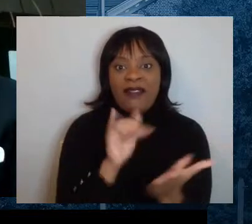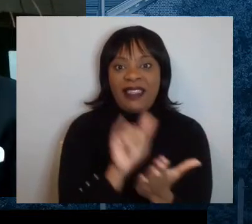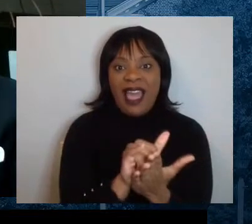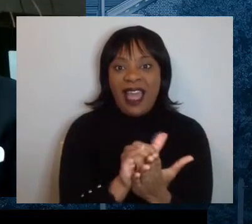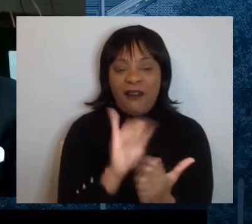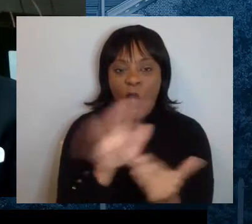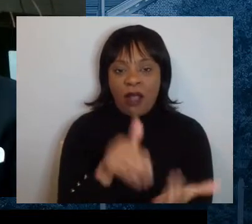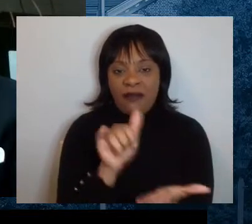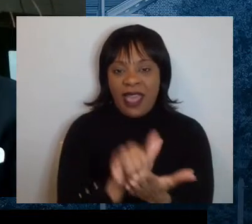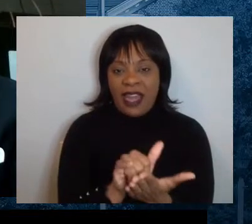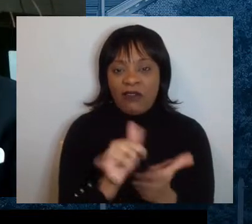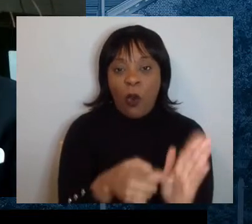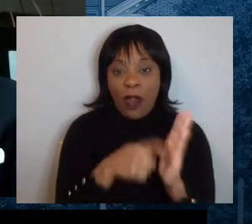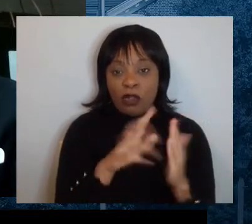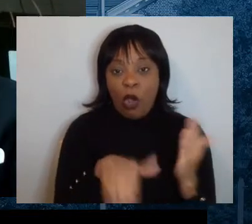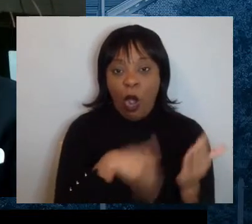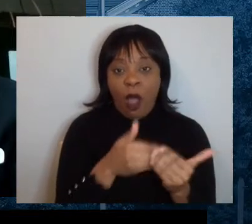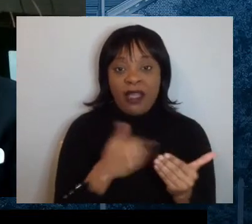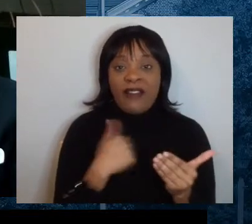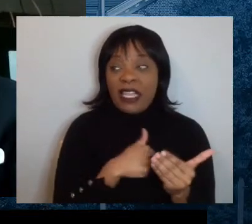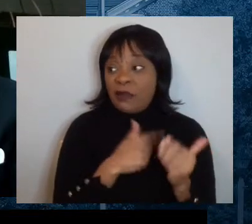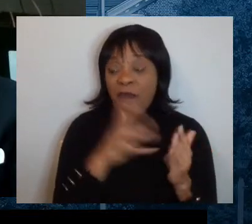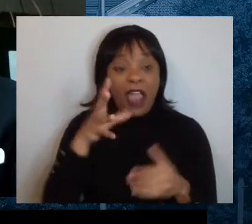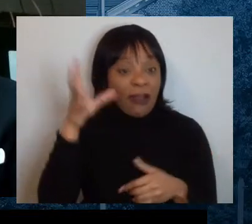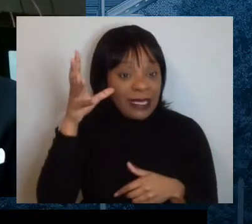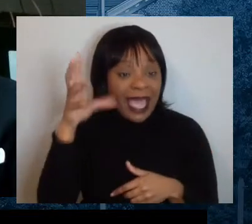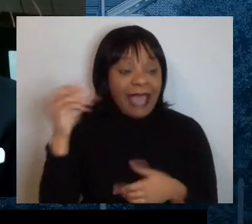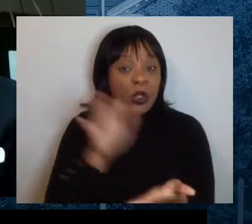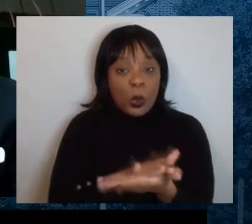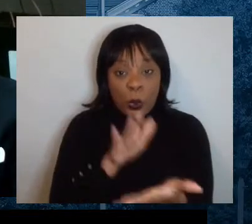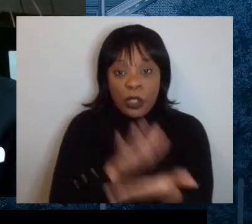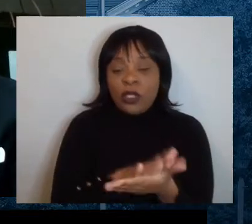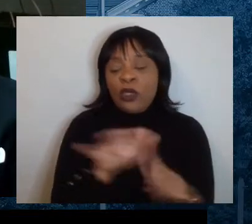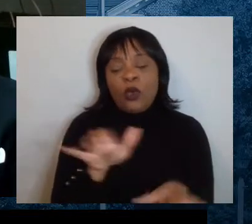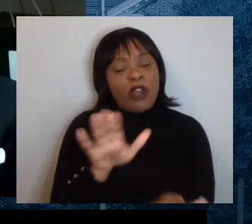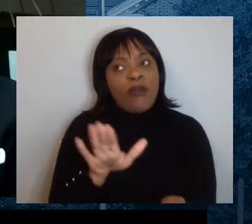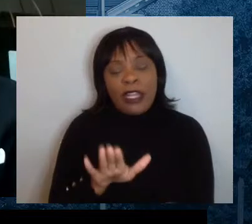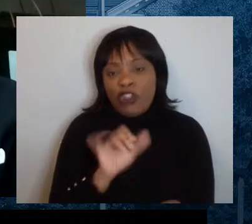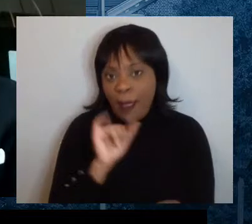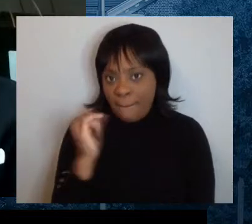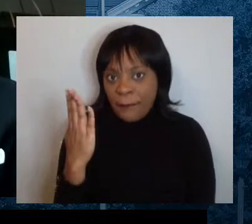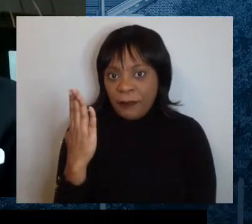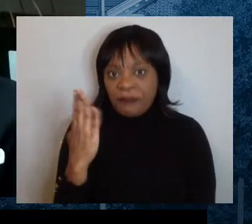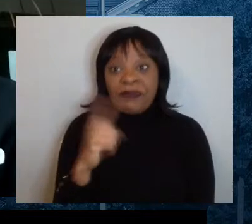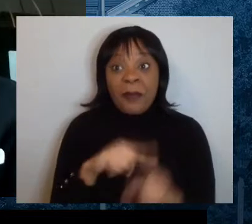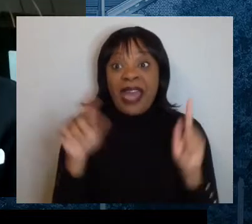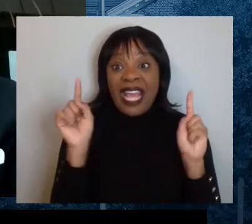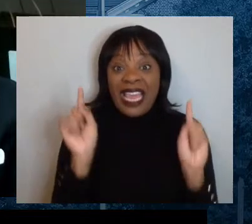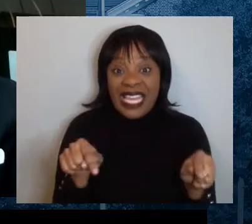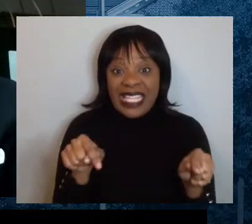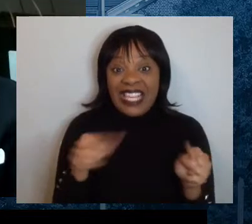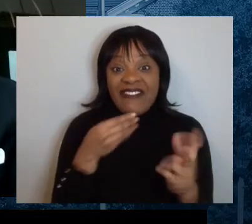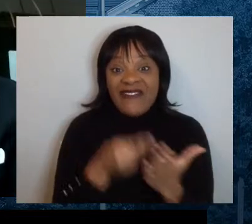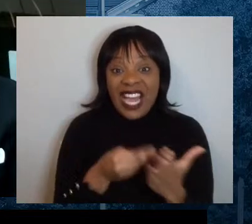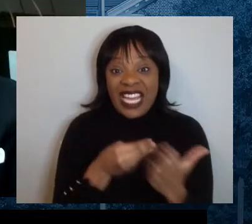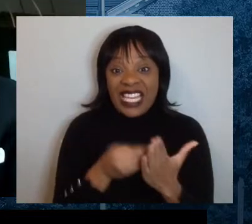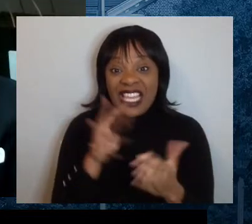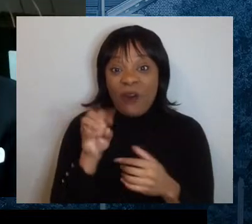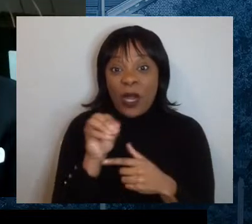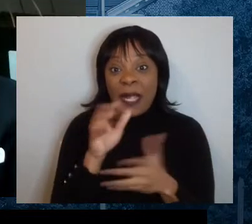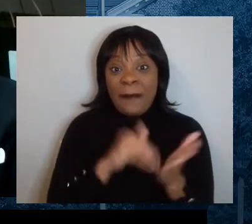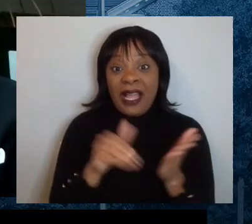all the rest of us and parents as well in our schools who do a tremendous job. But this funding, this $40 million is going to make a